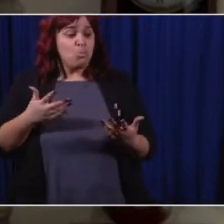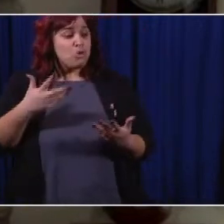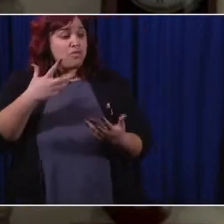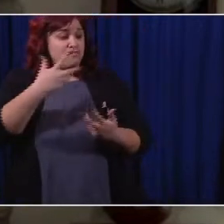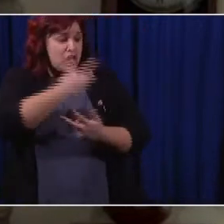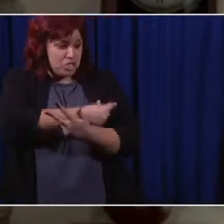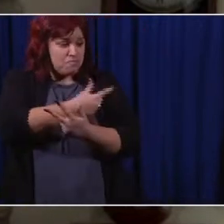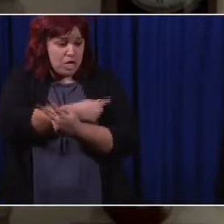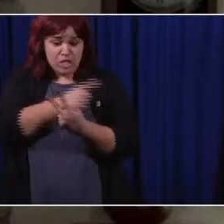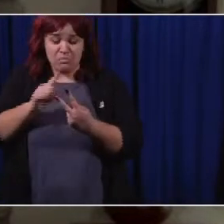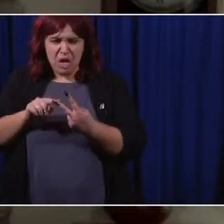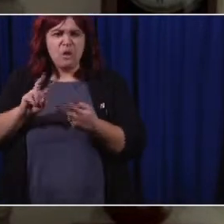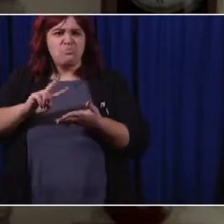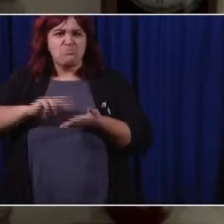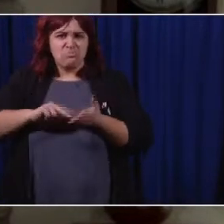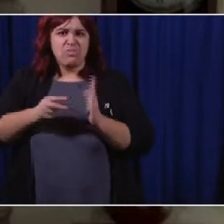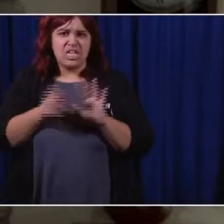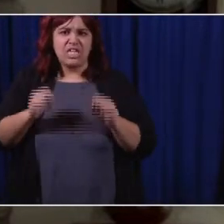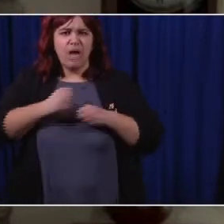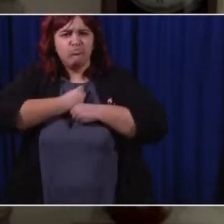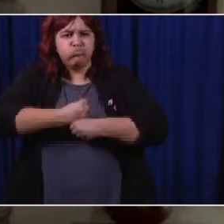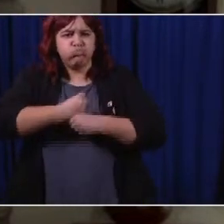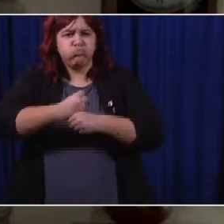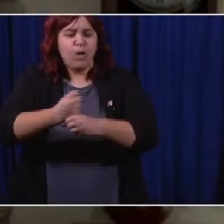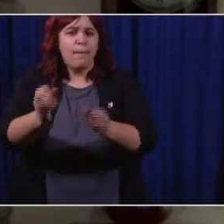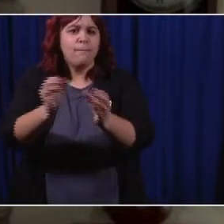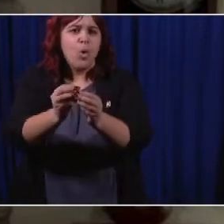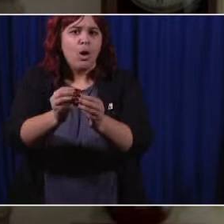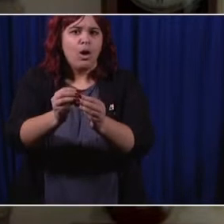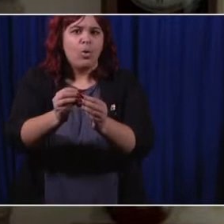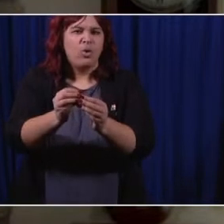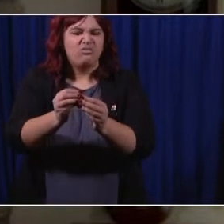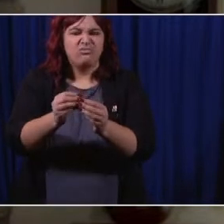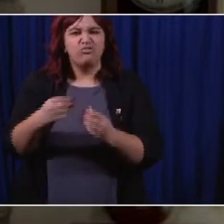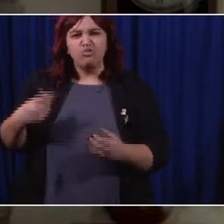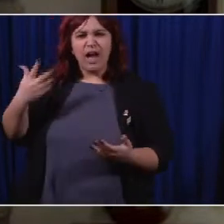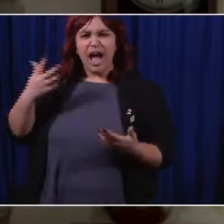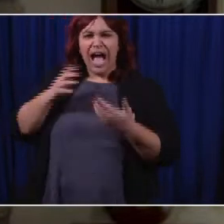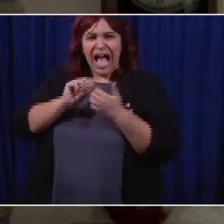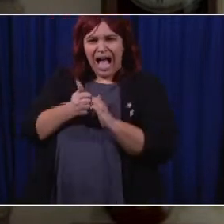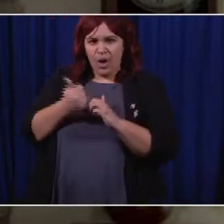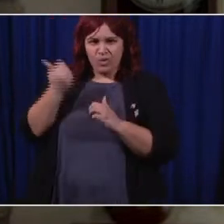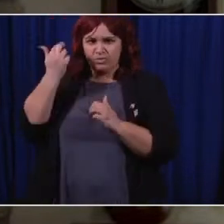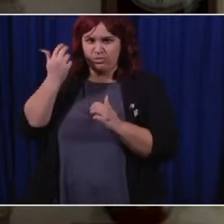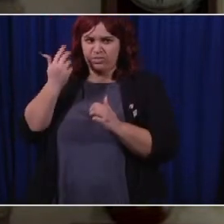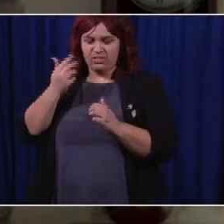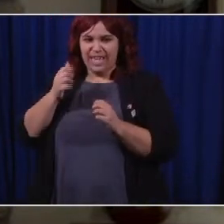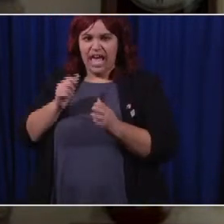the reason that so many are coming out the door now is a lot were pre-produced pre-approval?